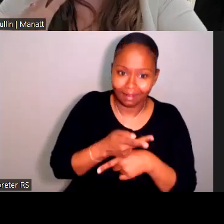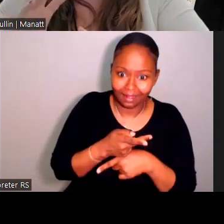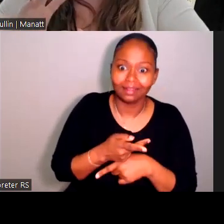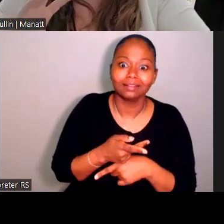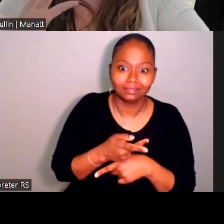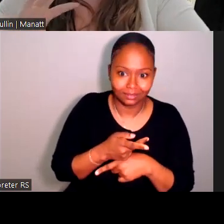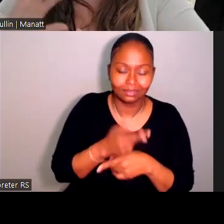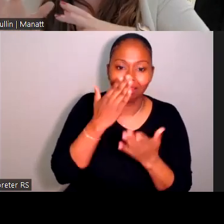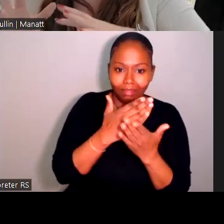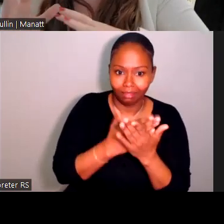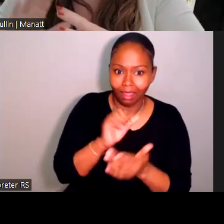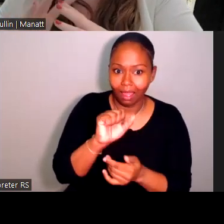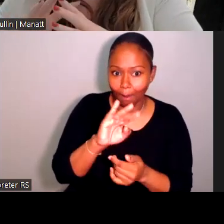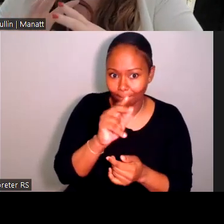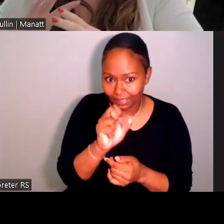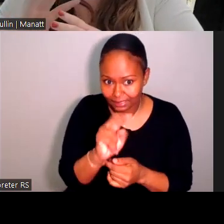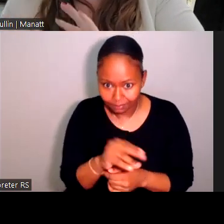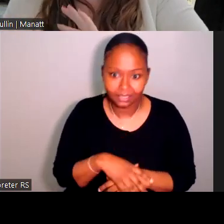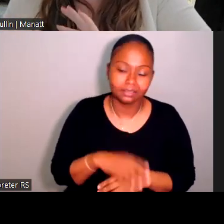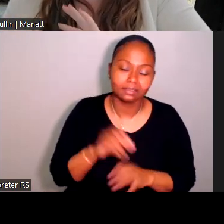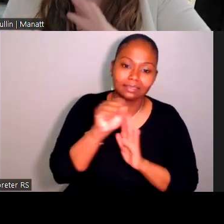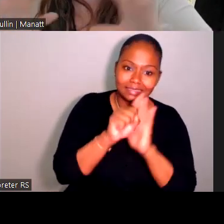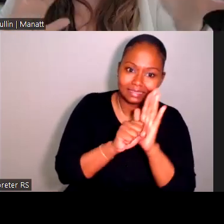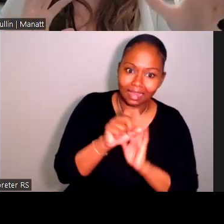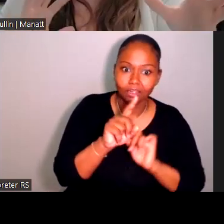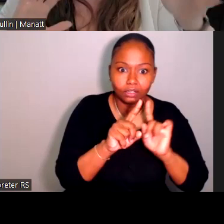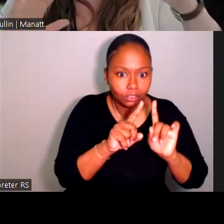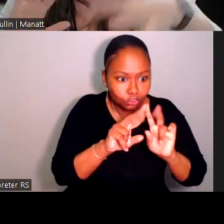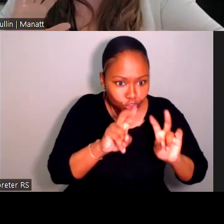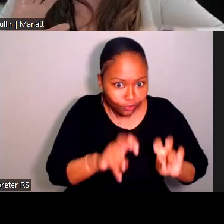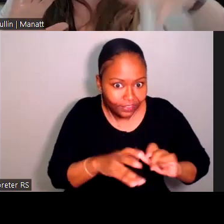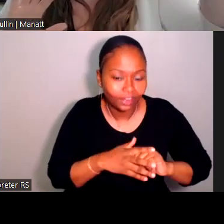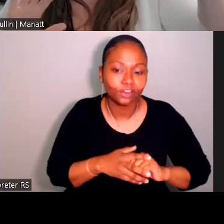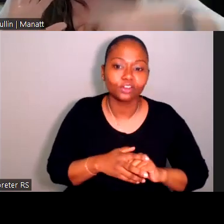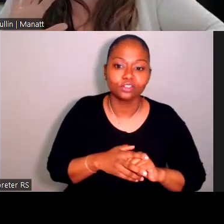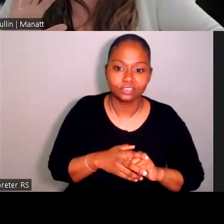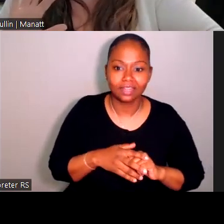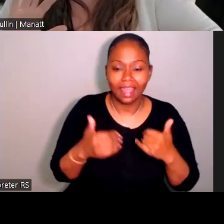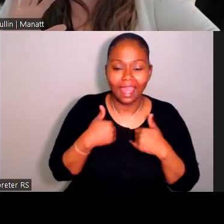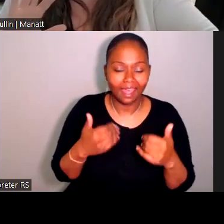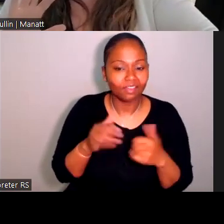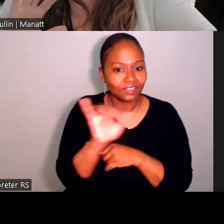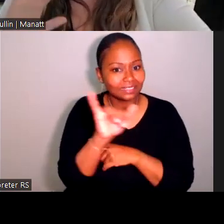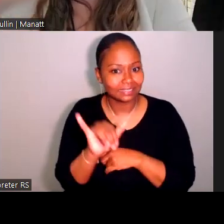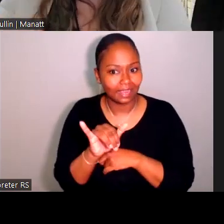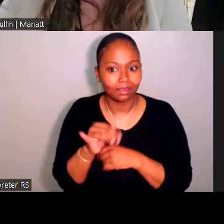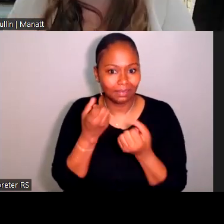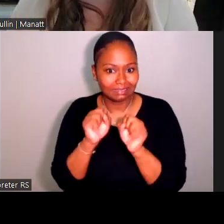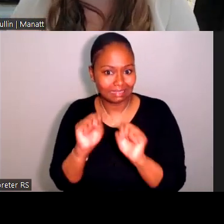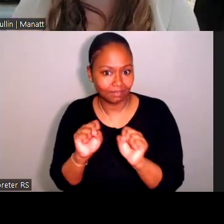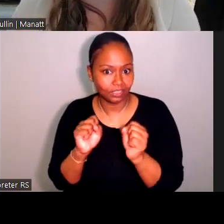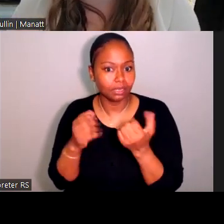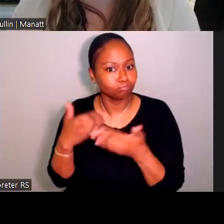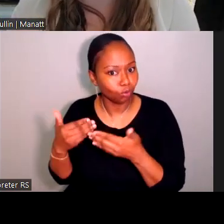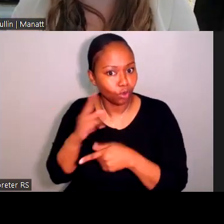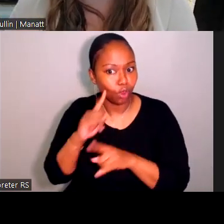ombudsmen, state surveyors, that may be subject to the same parameters and safety protocols listed here, but